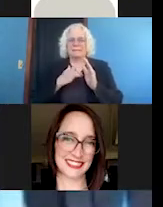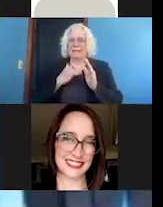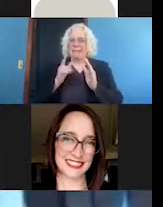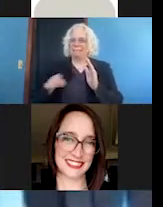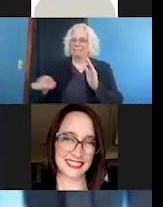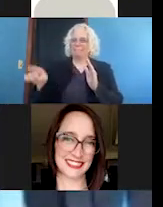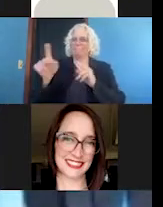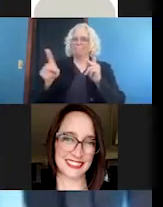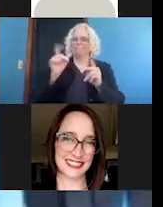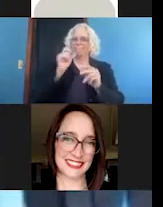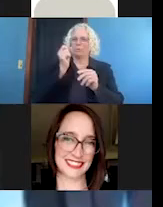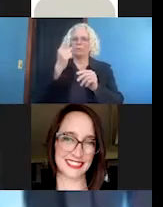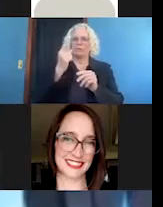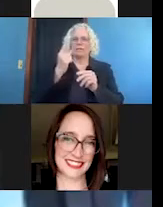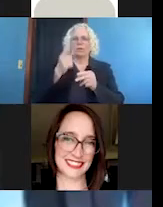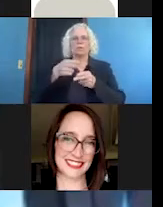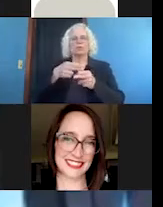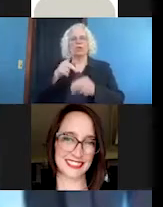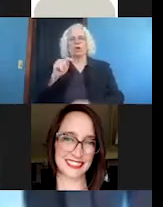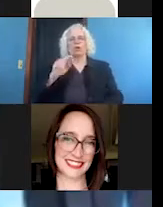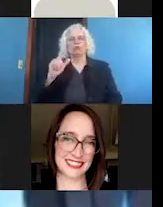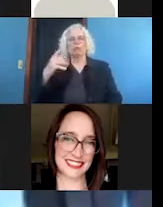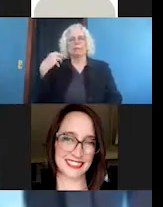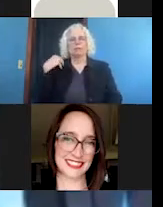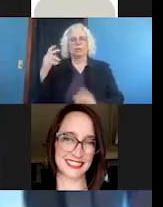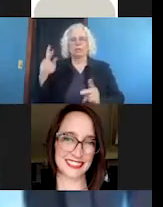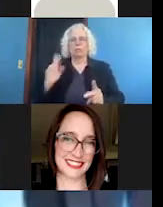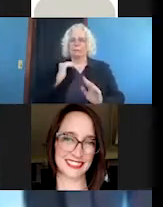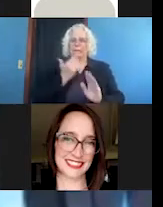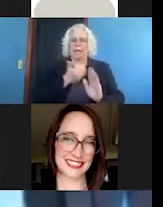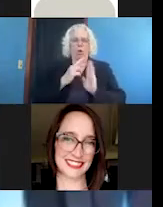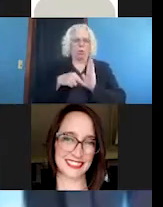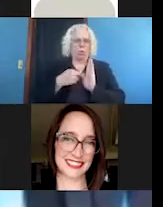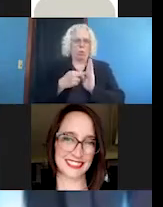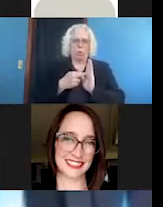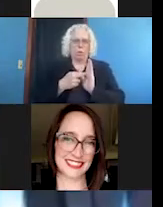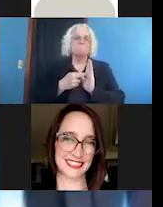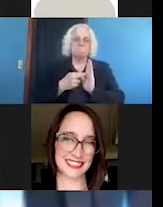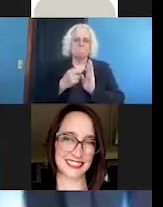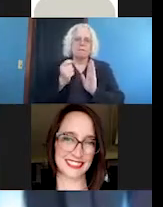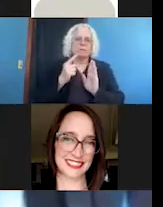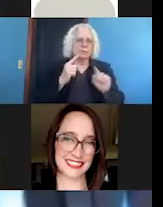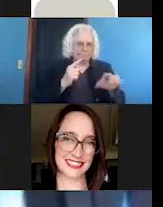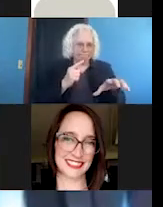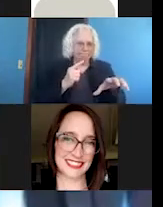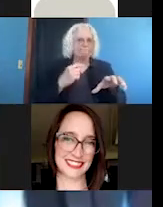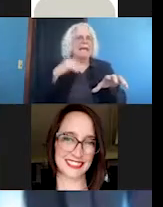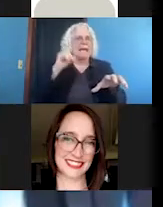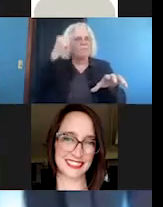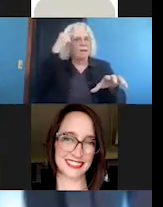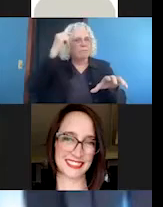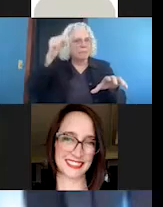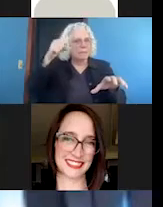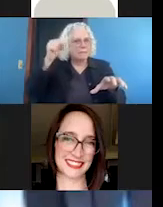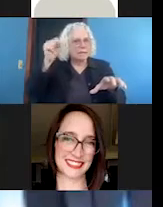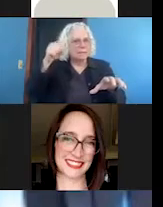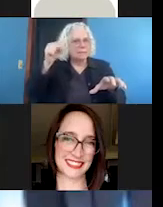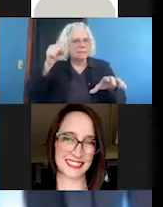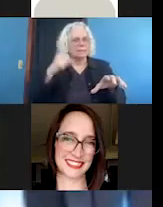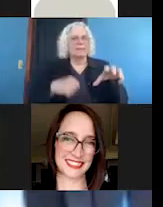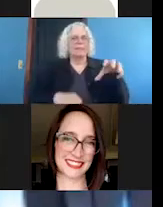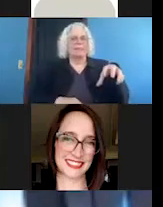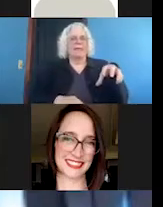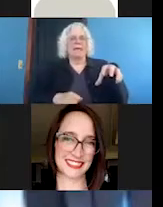of a tribal chairman is. And we do have a government, and currently there are 11